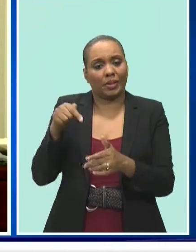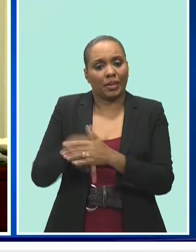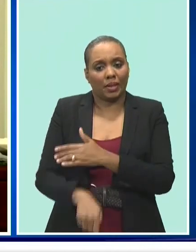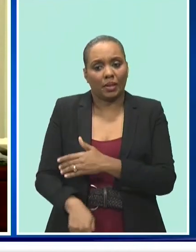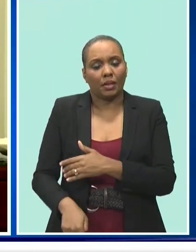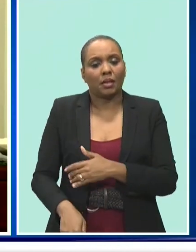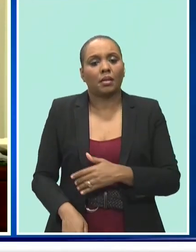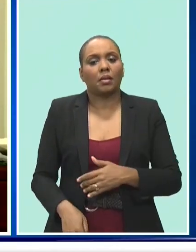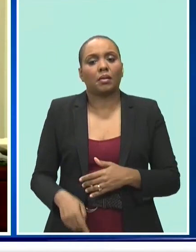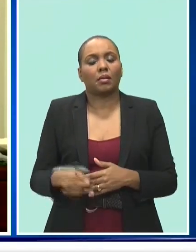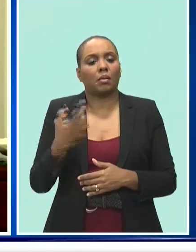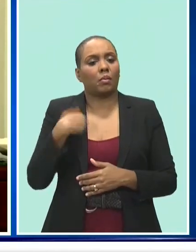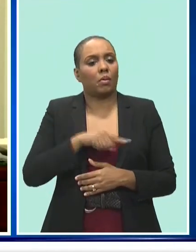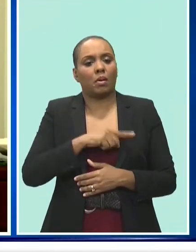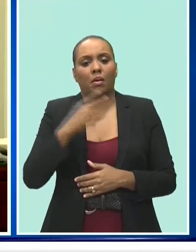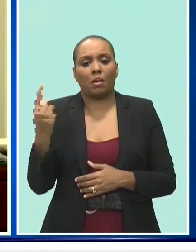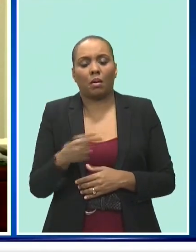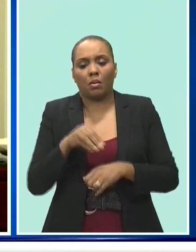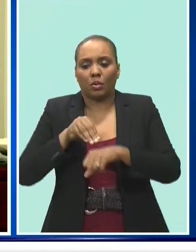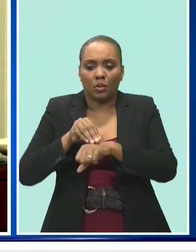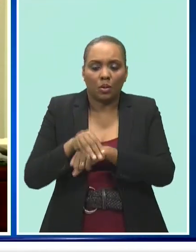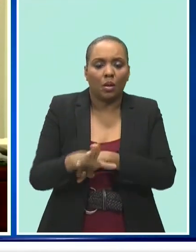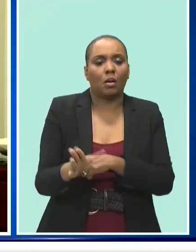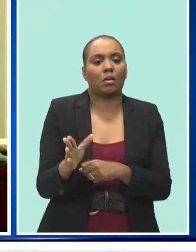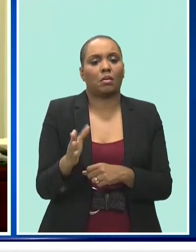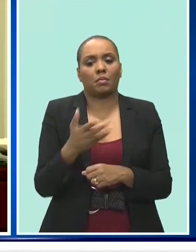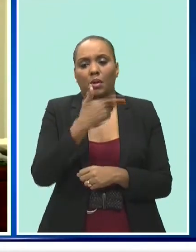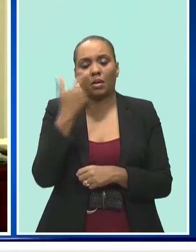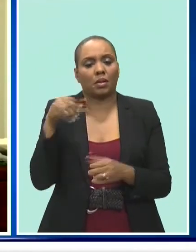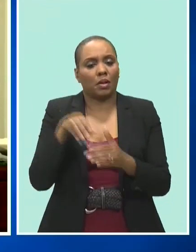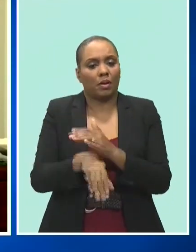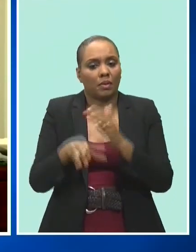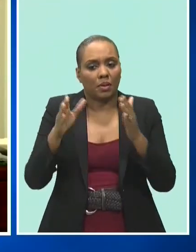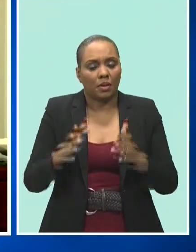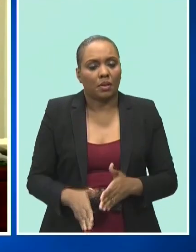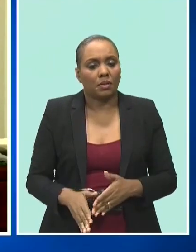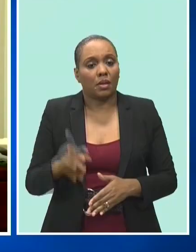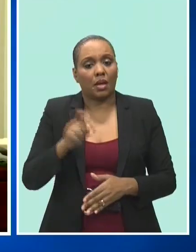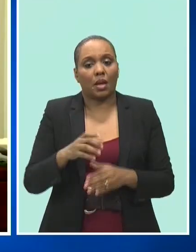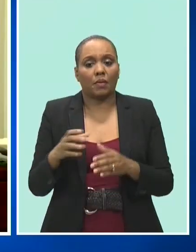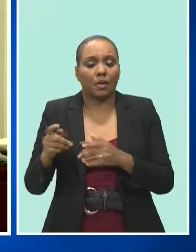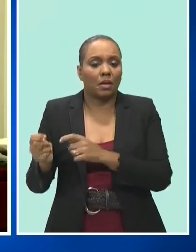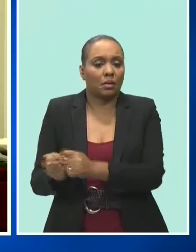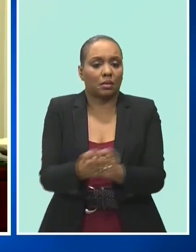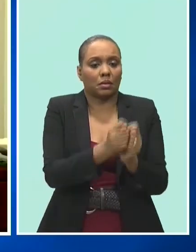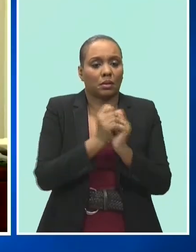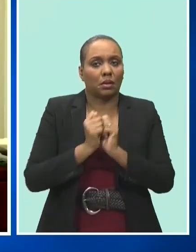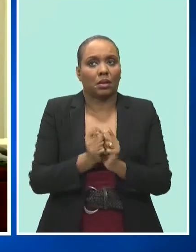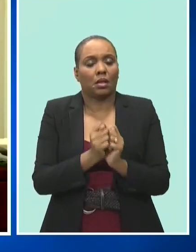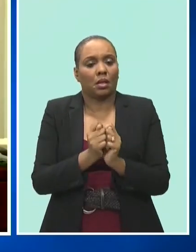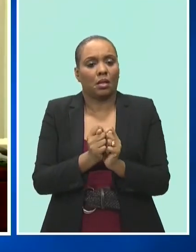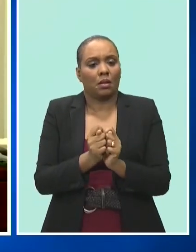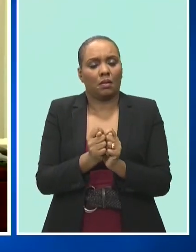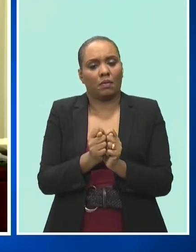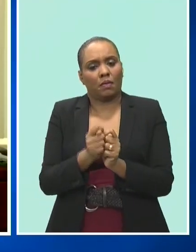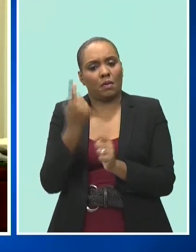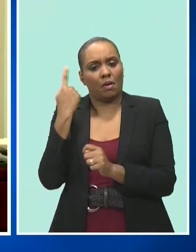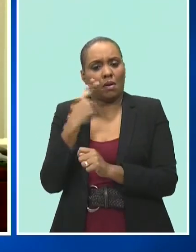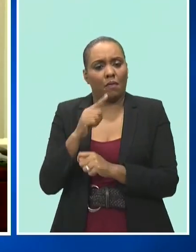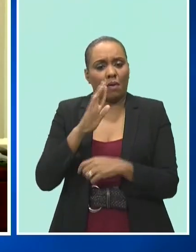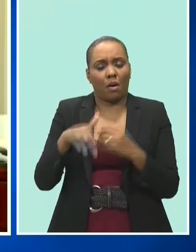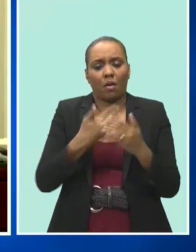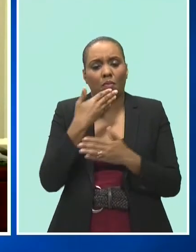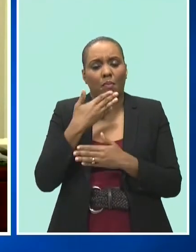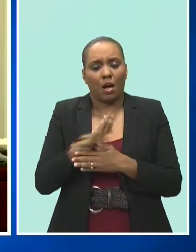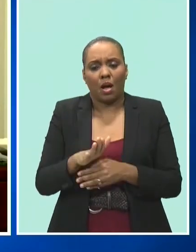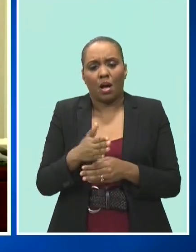stand to be affected by the actions of these criminals, and we must all band together to stamp their influence out. I